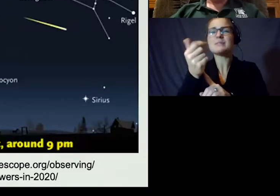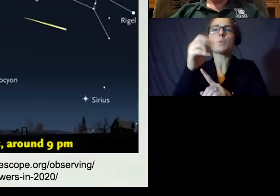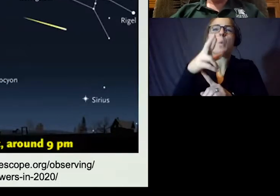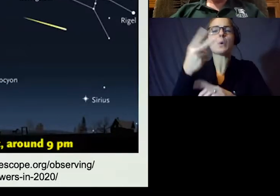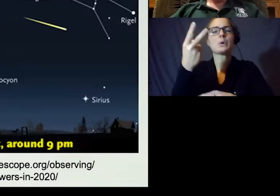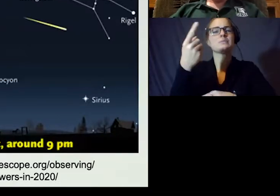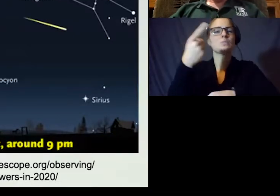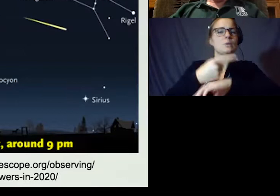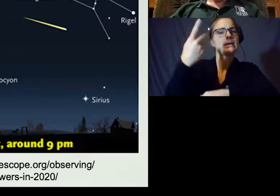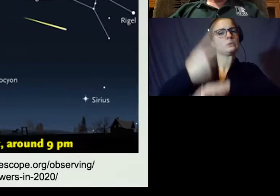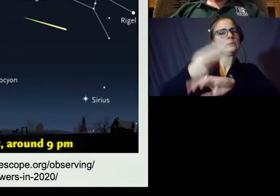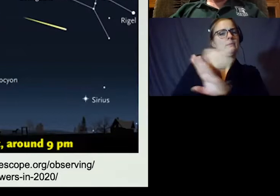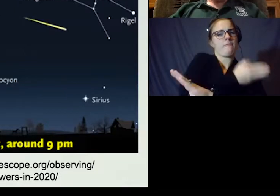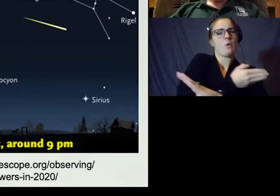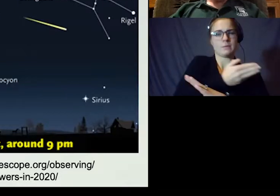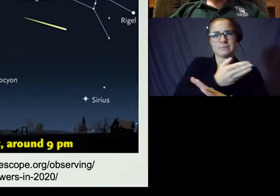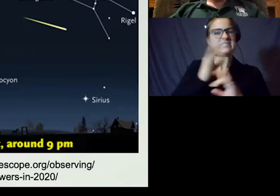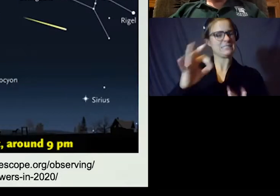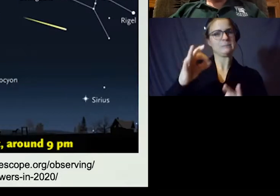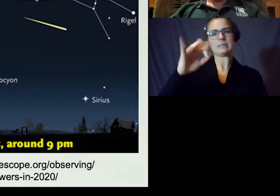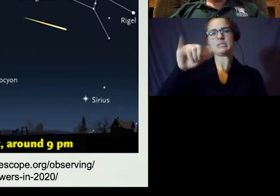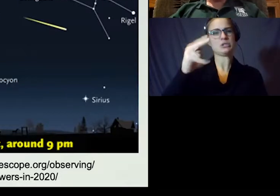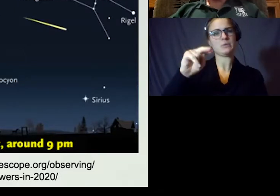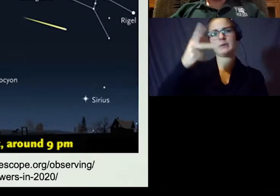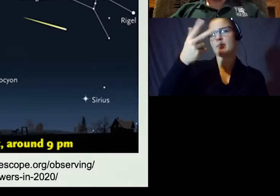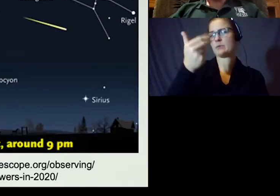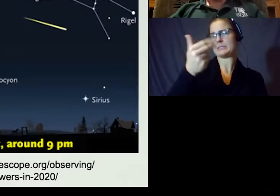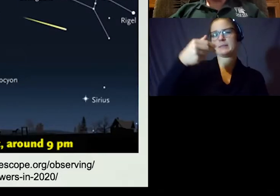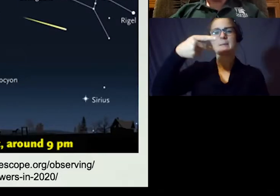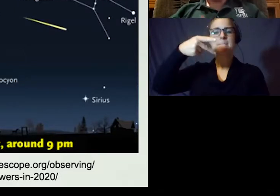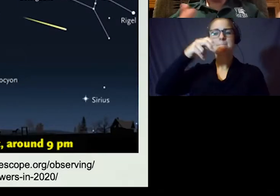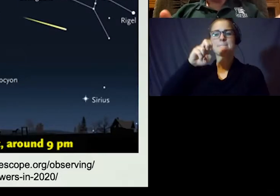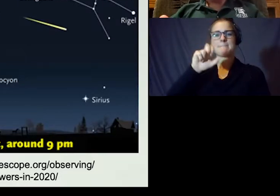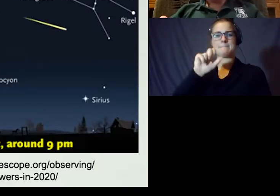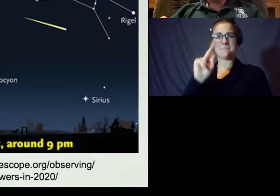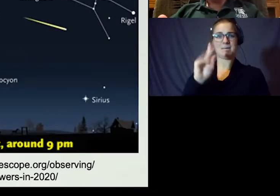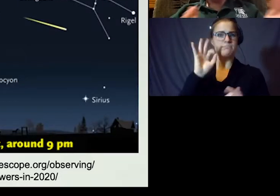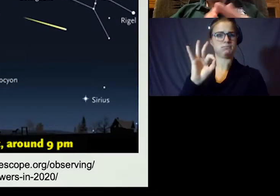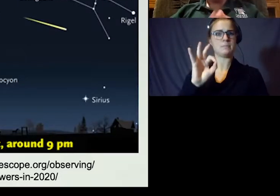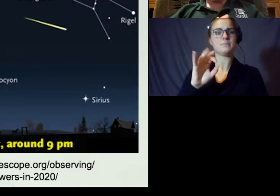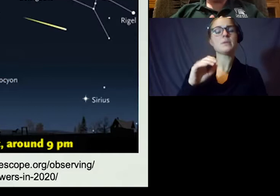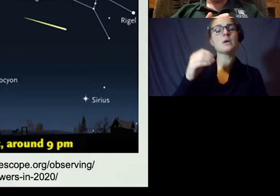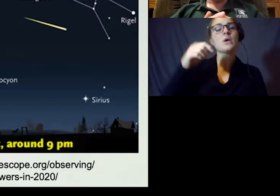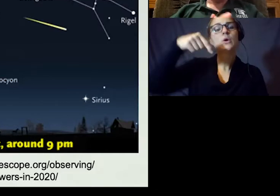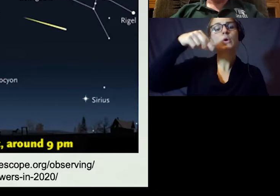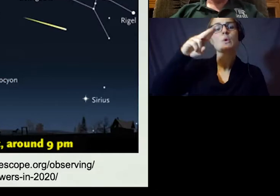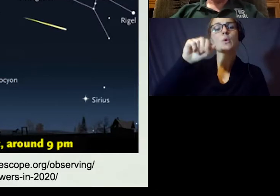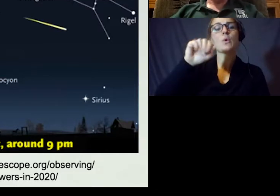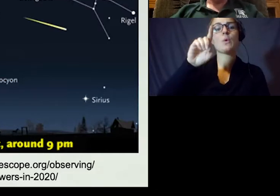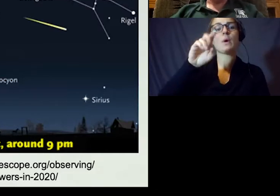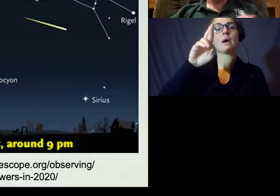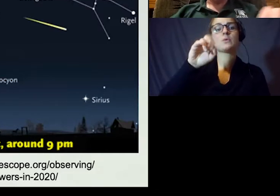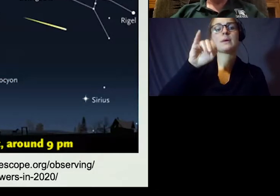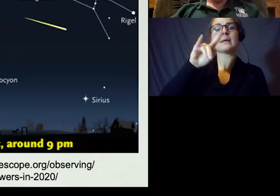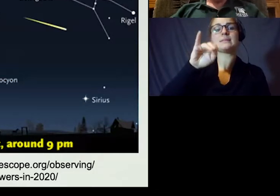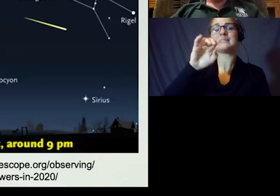narrow peak. The Quadrantids are all, they're named for a constellation that no longer exists. That might be a subject for